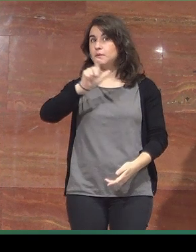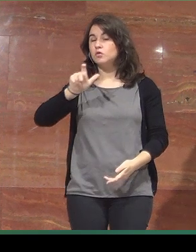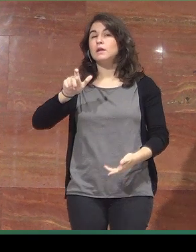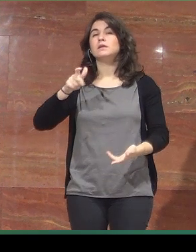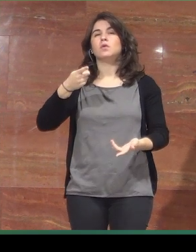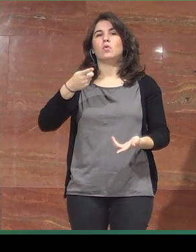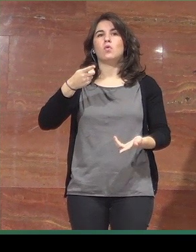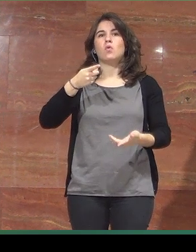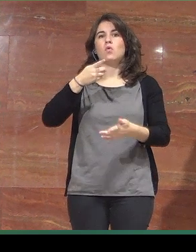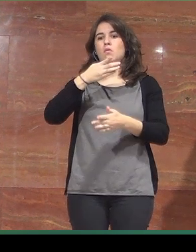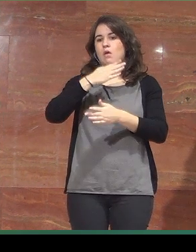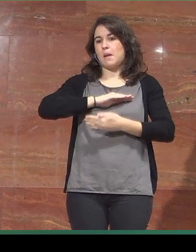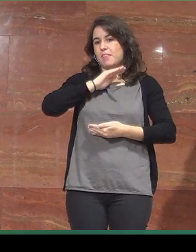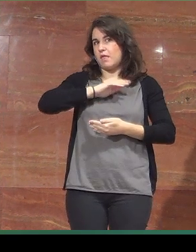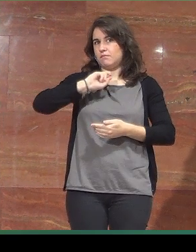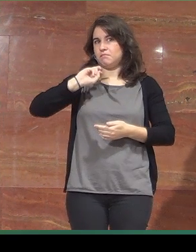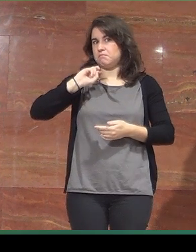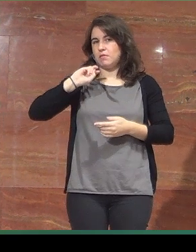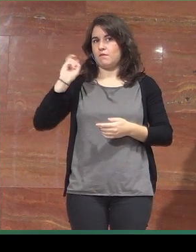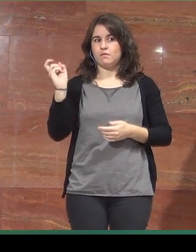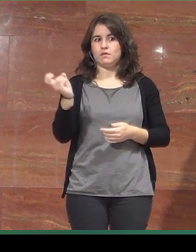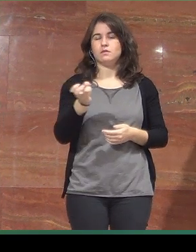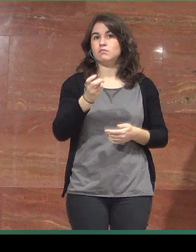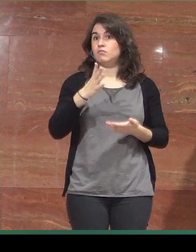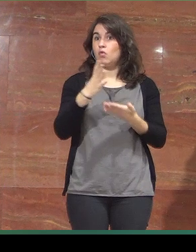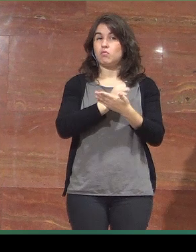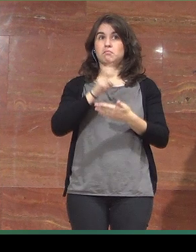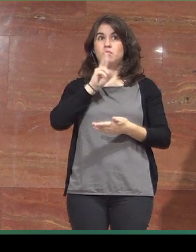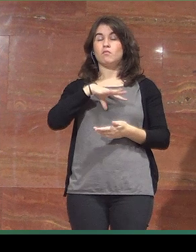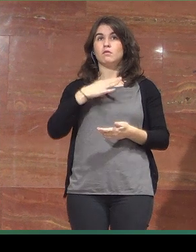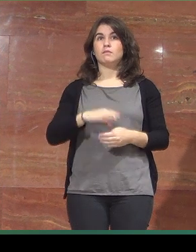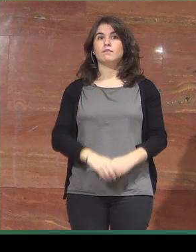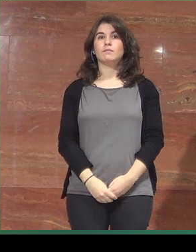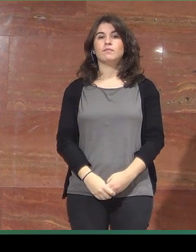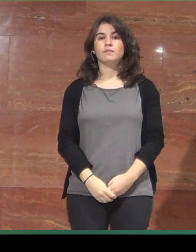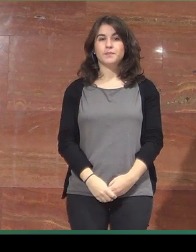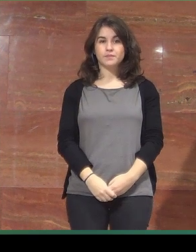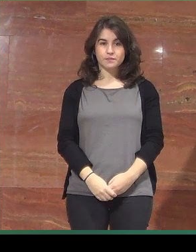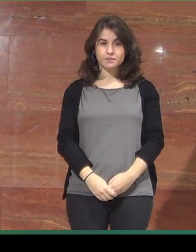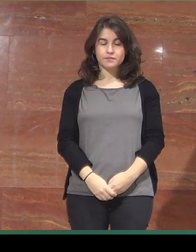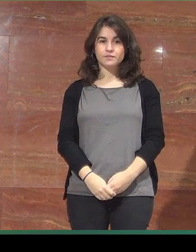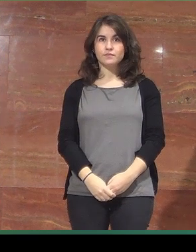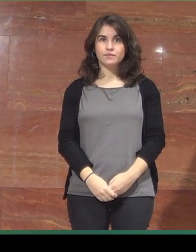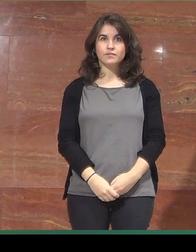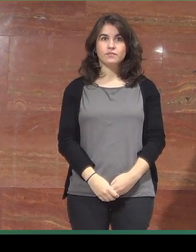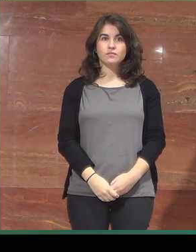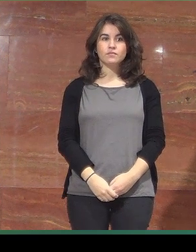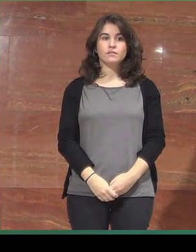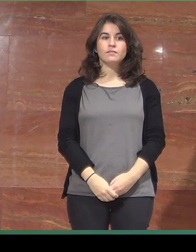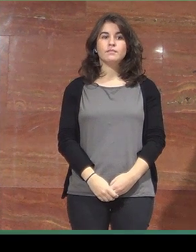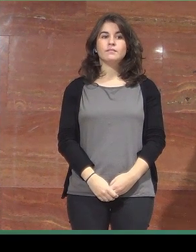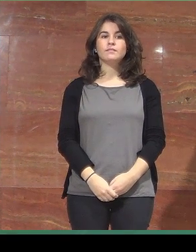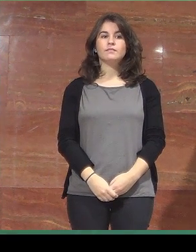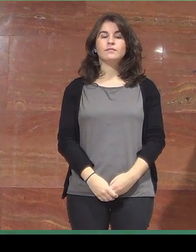And the standard of including mapping information, the fine detail,